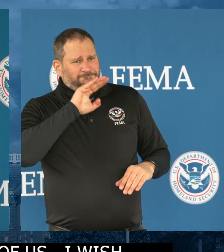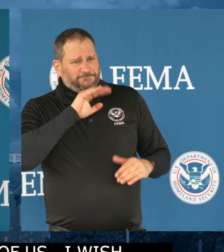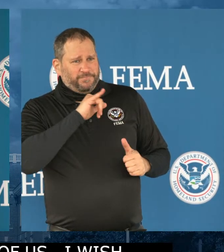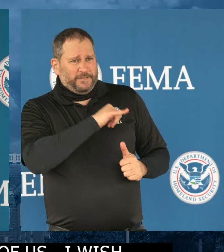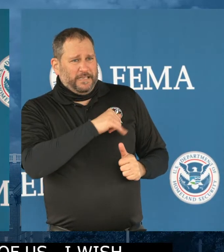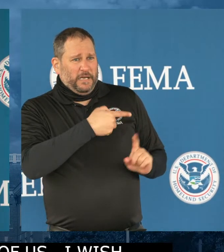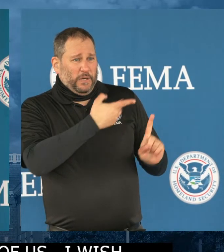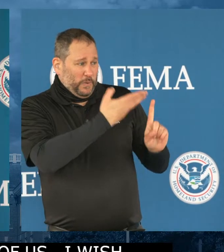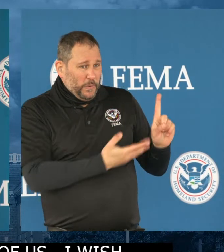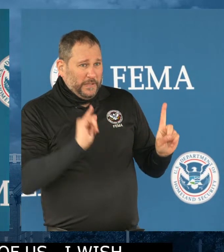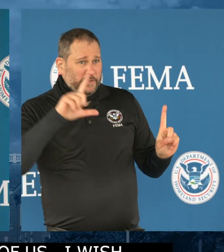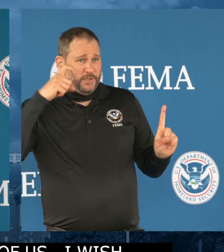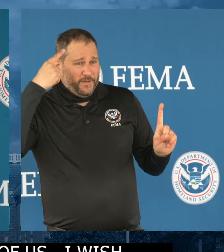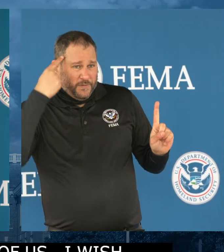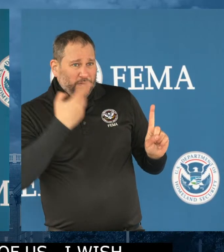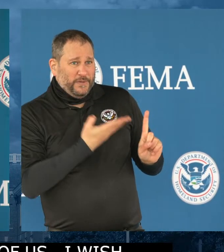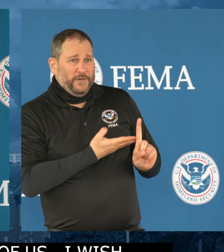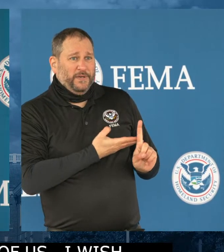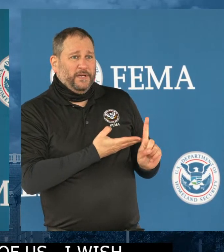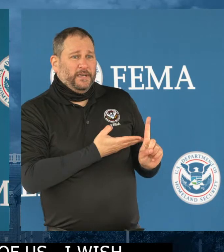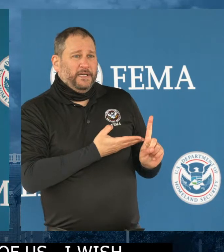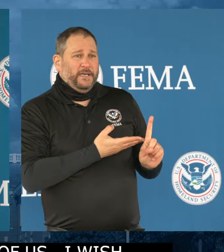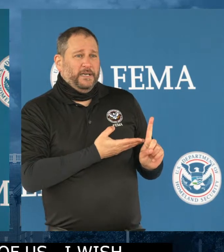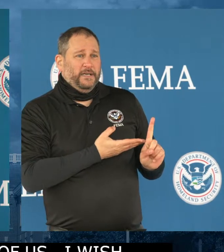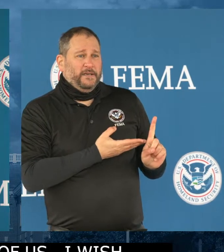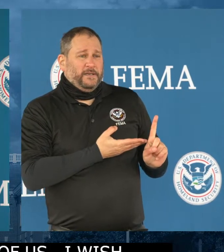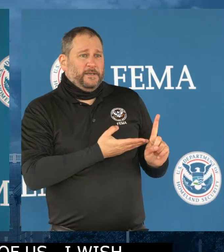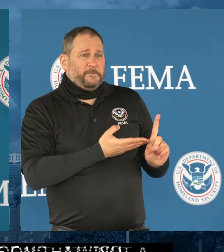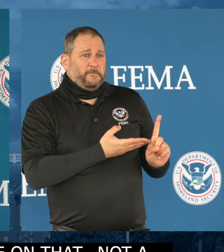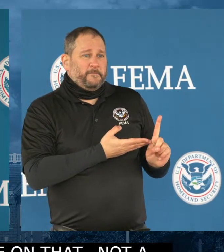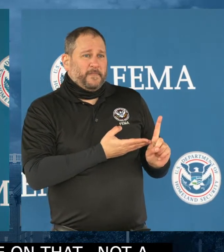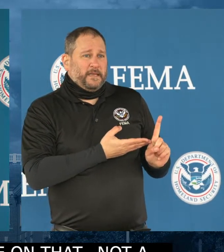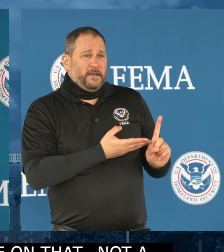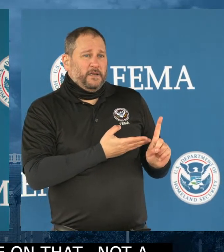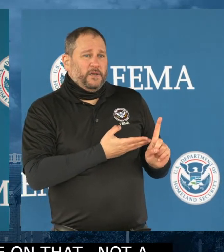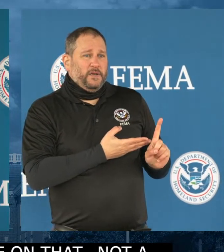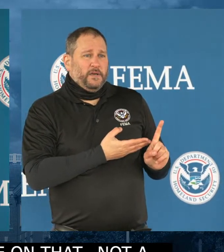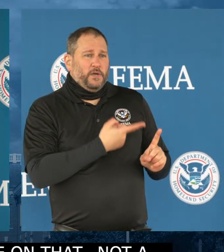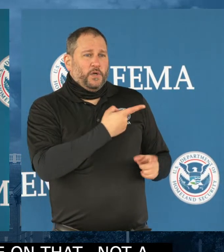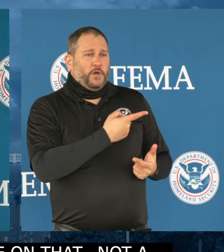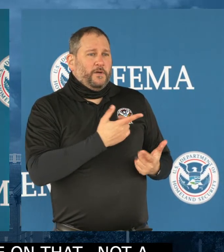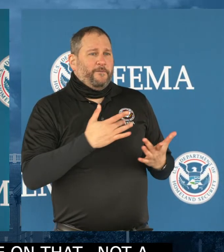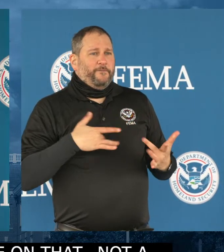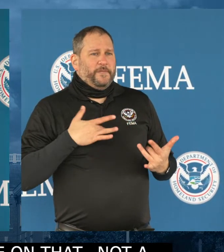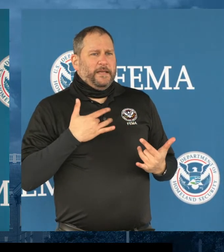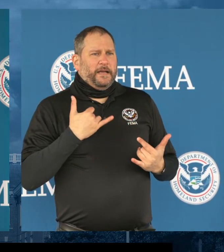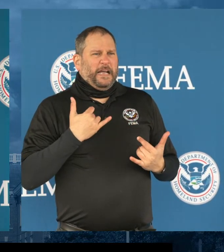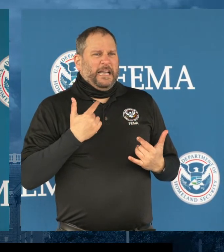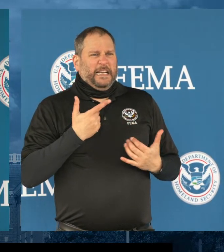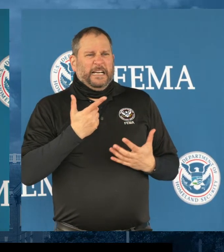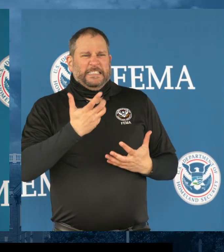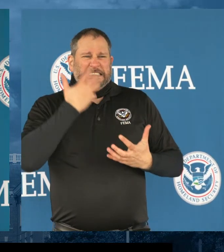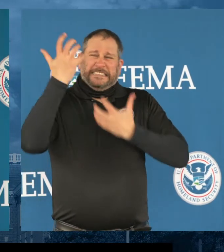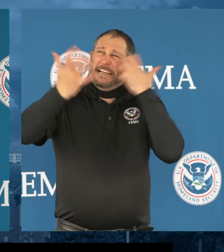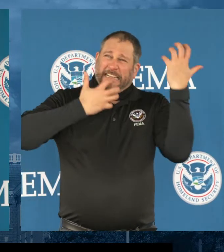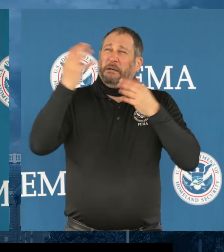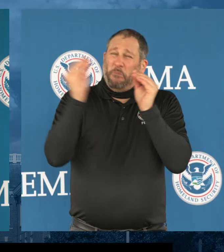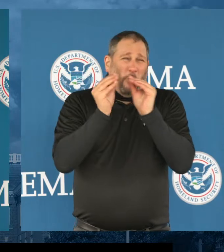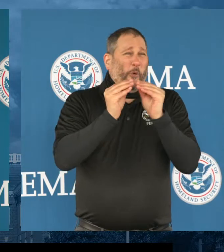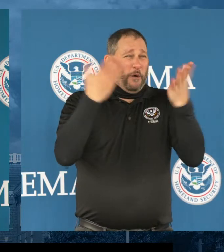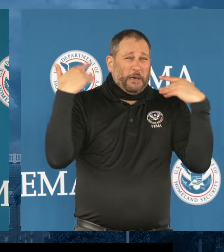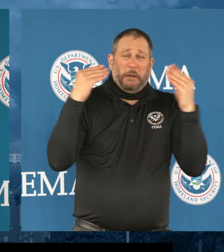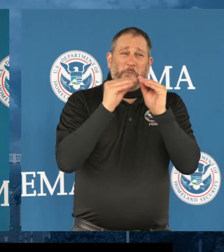we like to think that we could just be like, just start yelling and screaming and say, just give us more. Like, why is this not working? That's what mostly happens